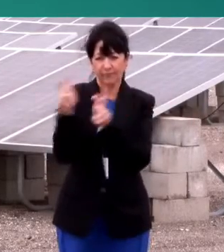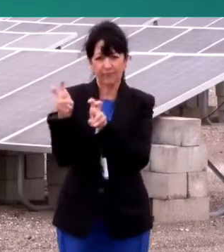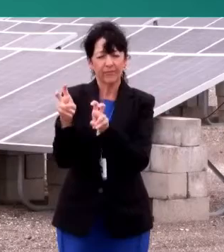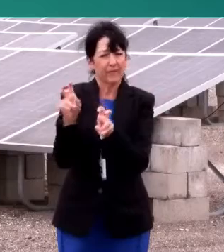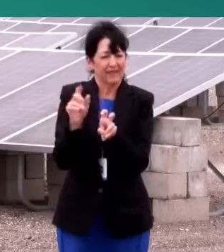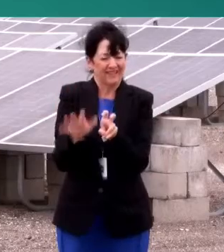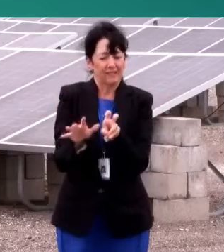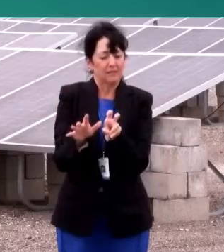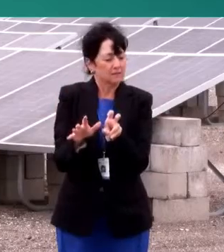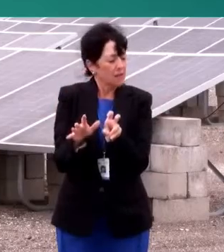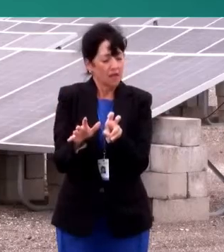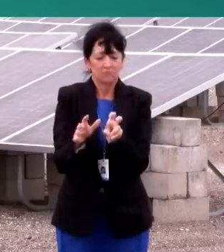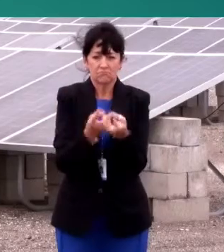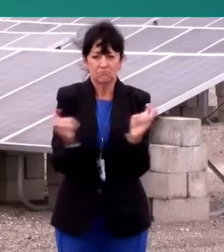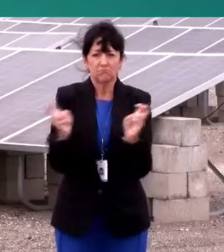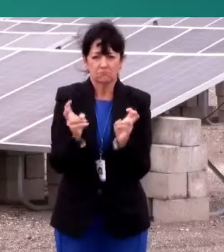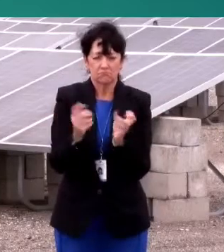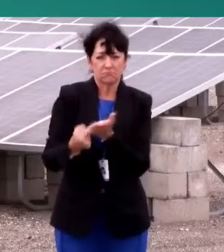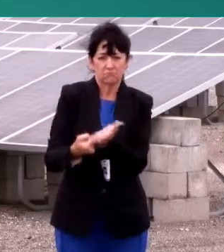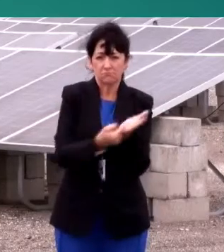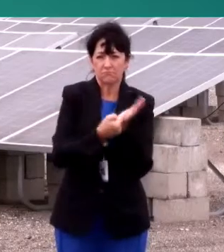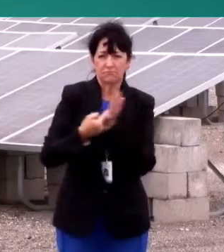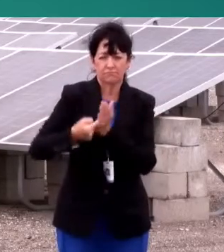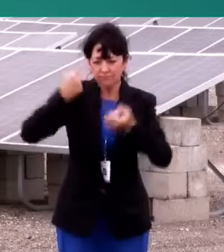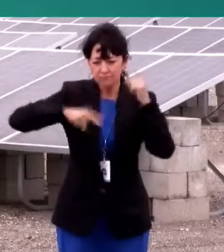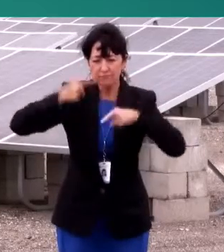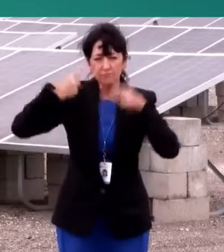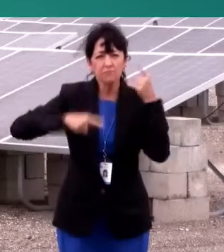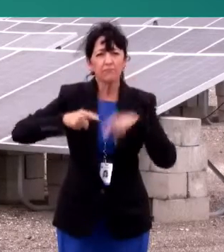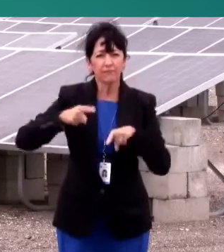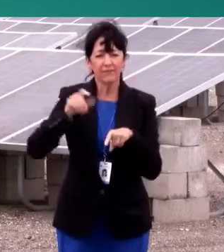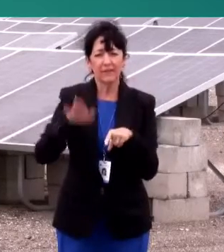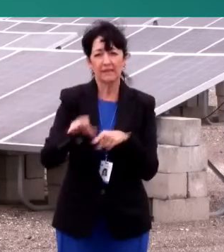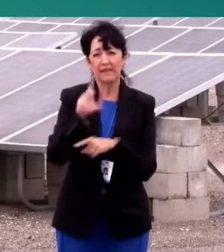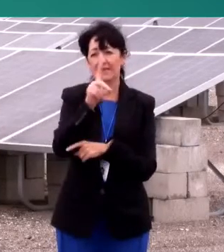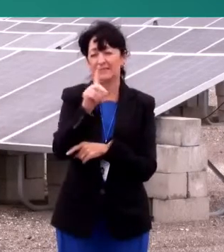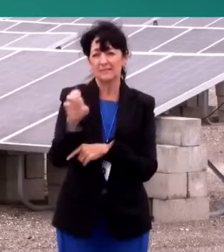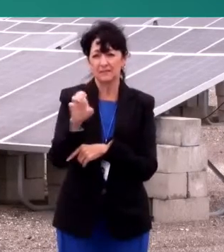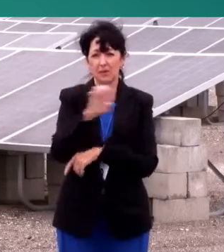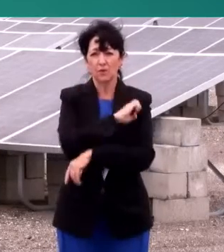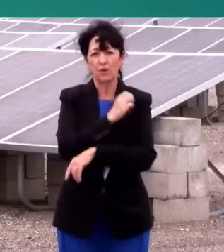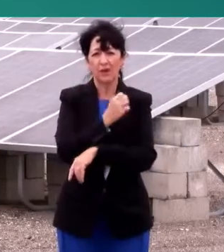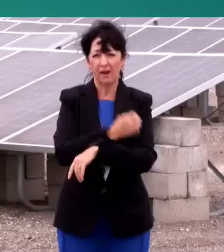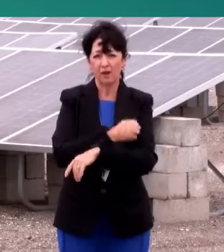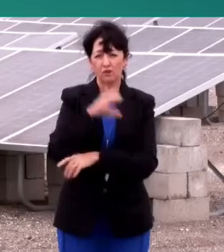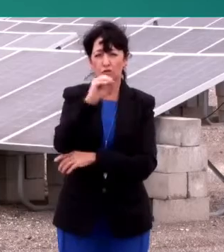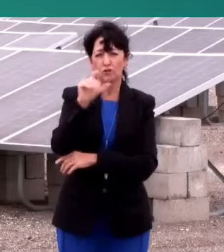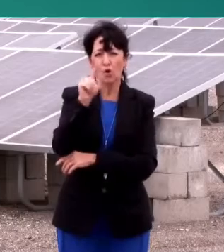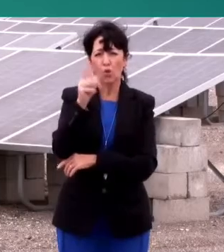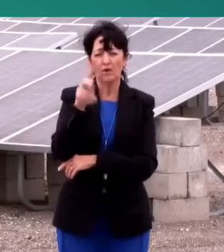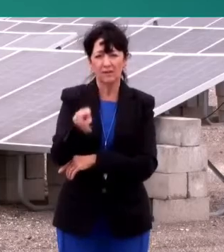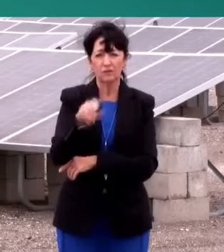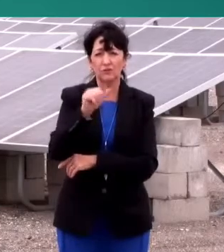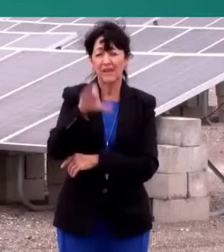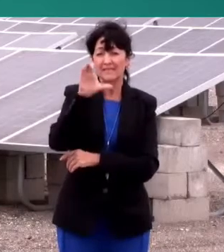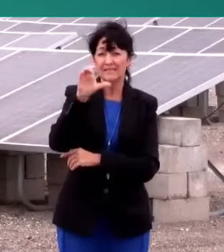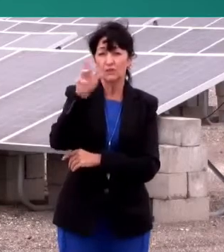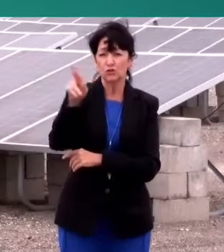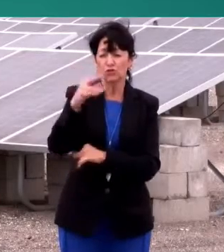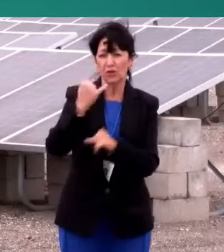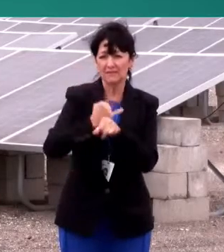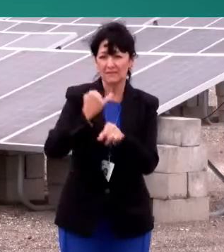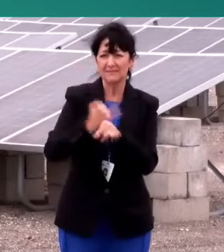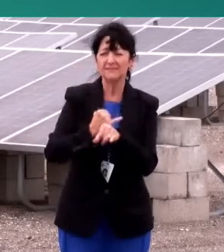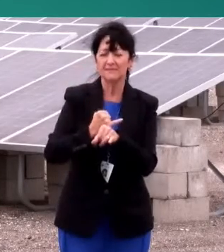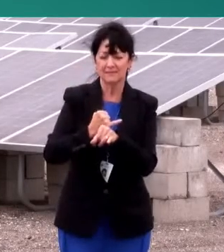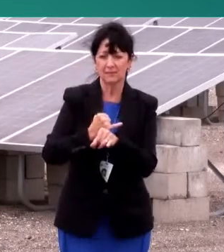the table, and they are. The Delaware Solar Energy Coalition, Dale Davis, the Cesar Rodney Institute, Dave Stevenson, because you have